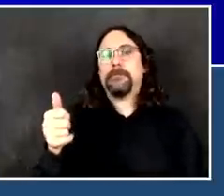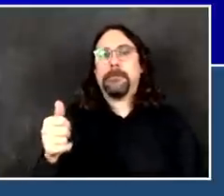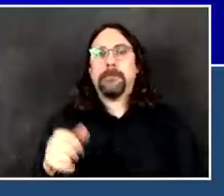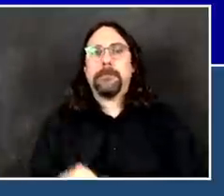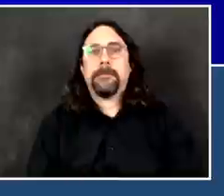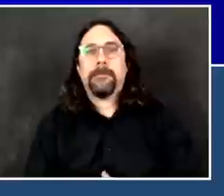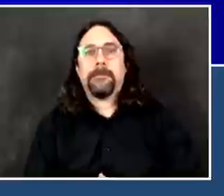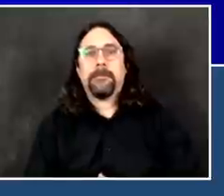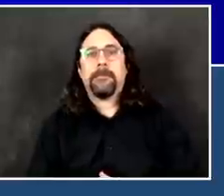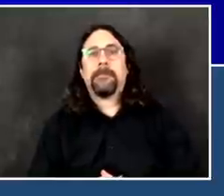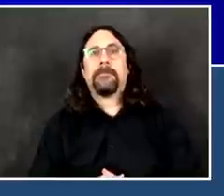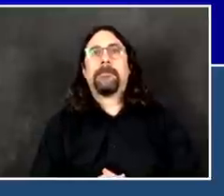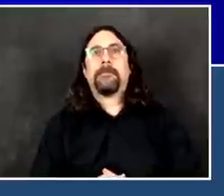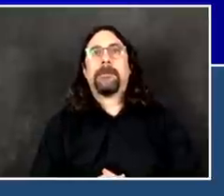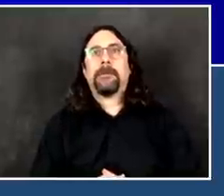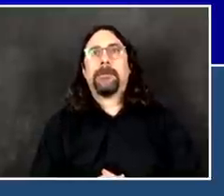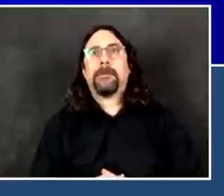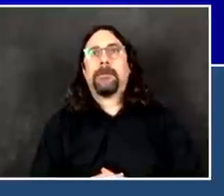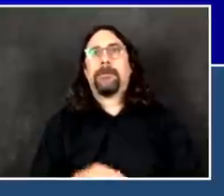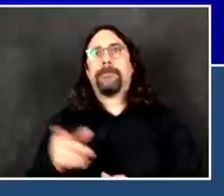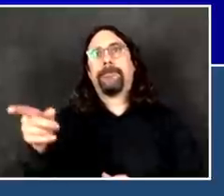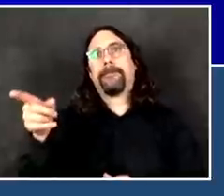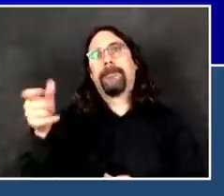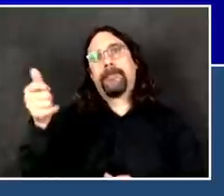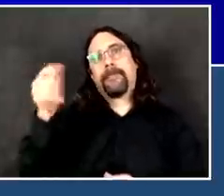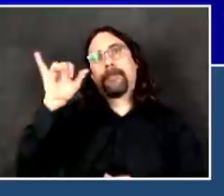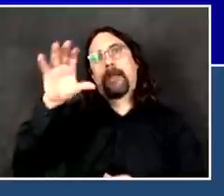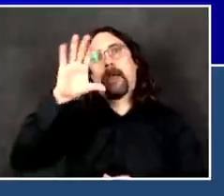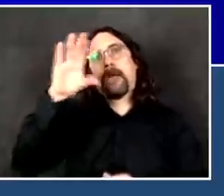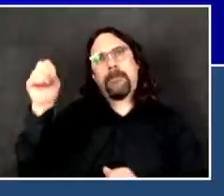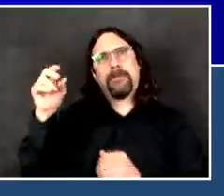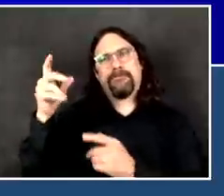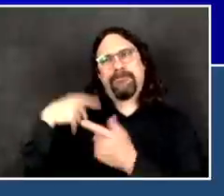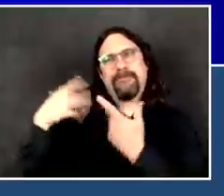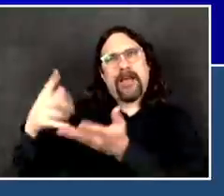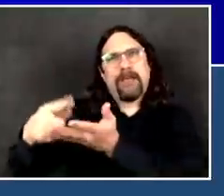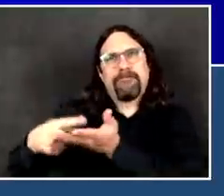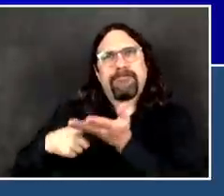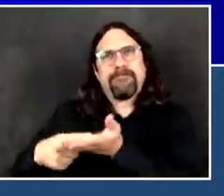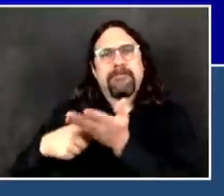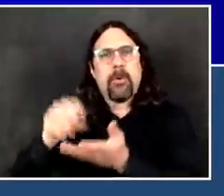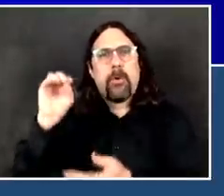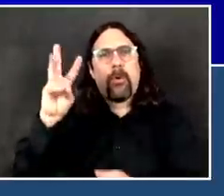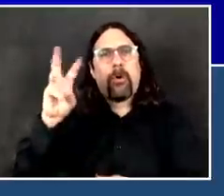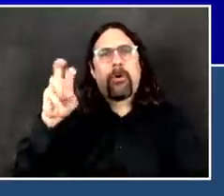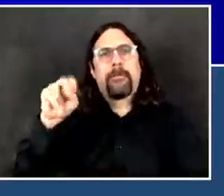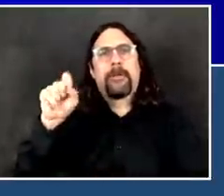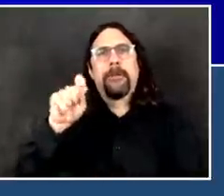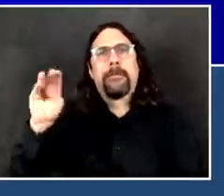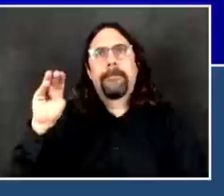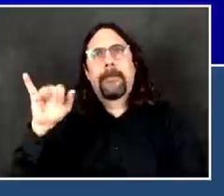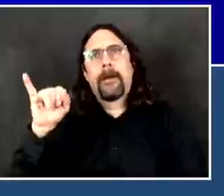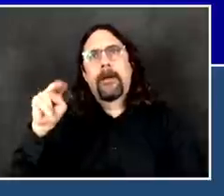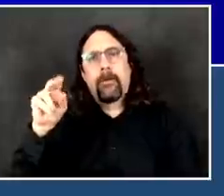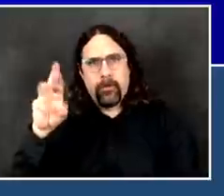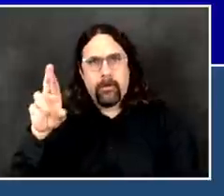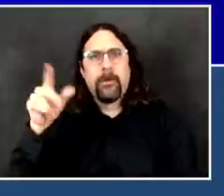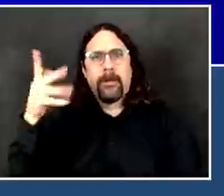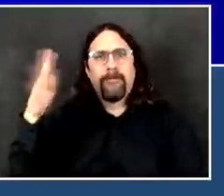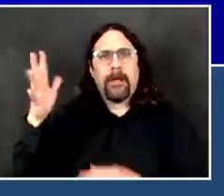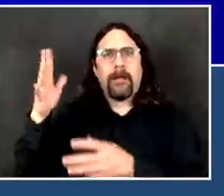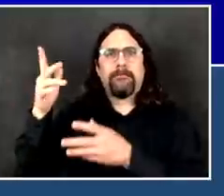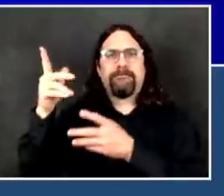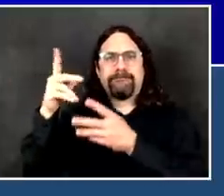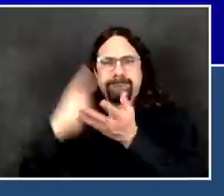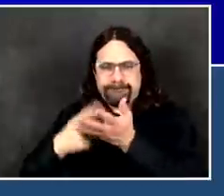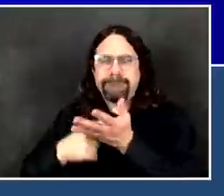to New York City 1 million square yards of American-made fabric. And I want to emphasize what a refreshing reality this is, that we're